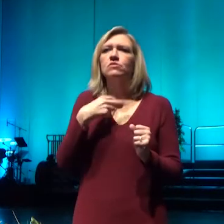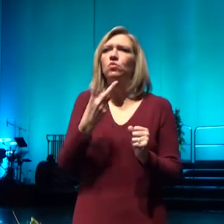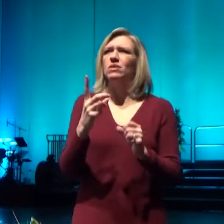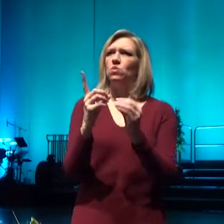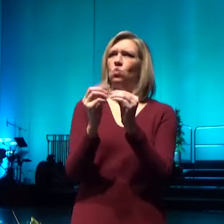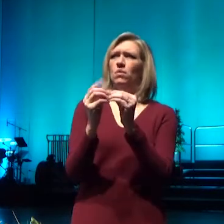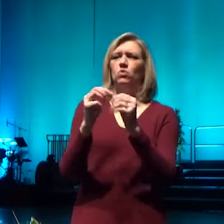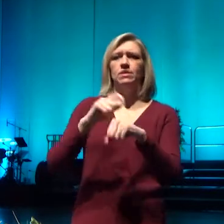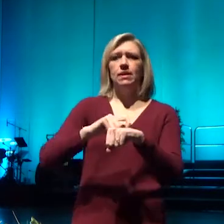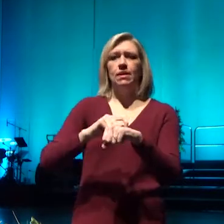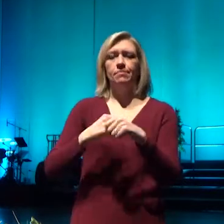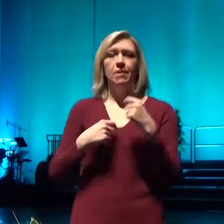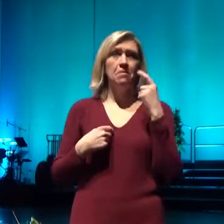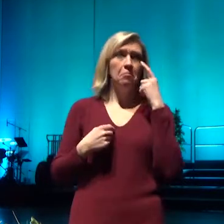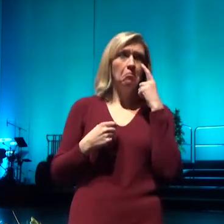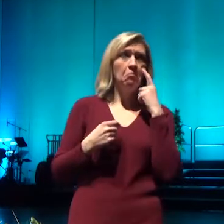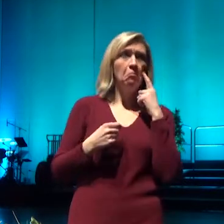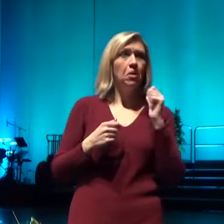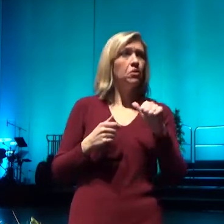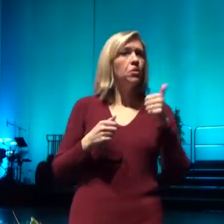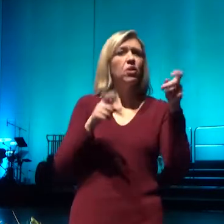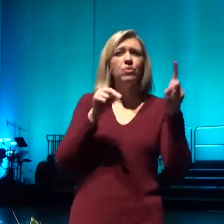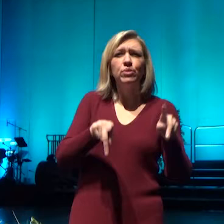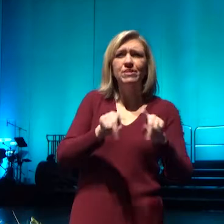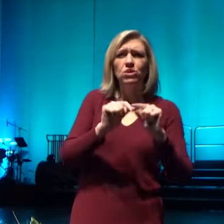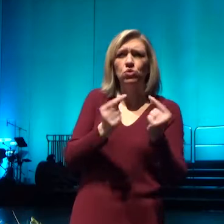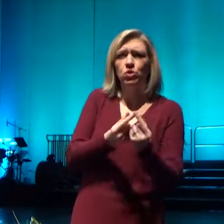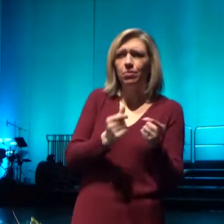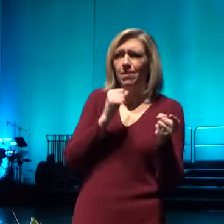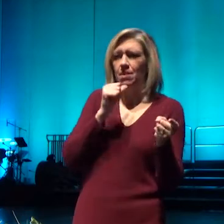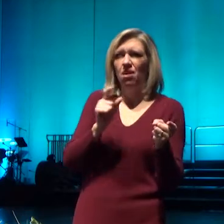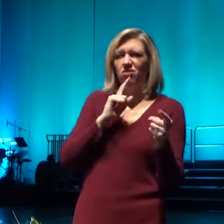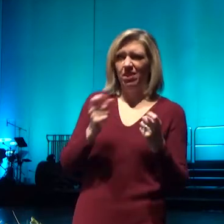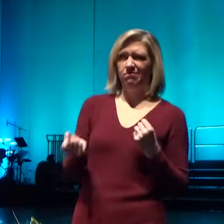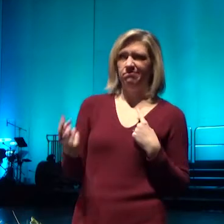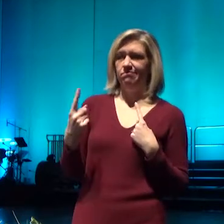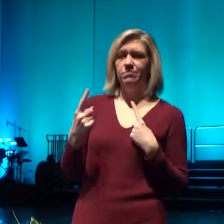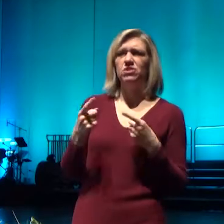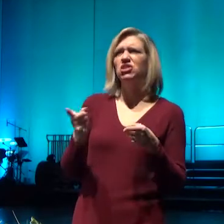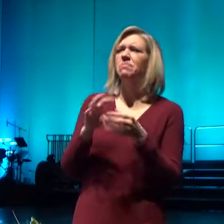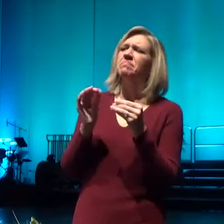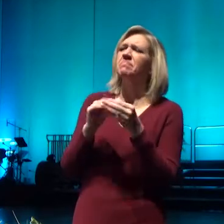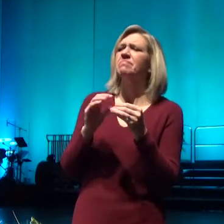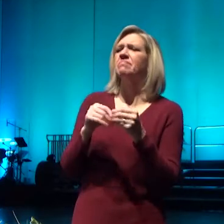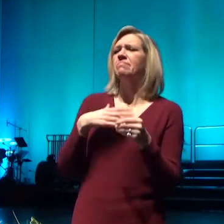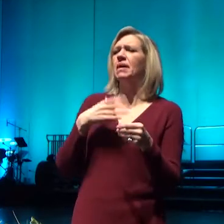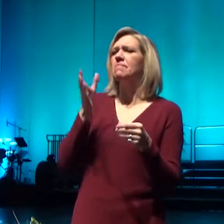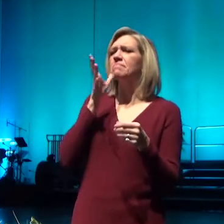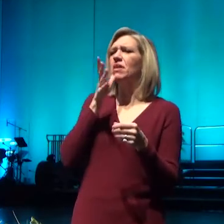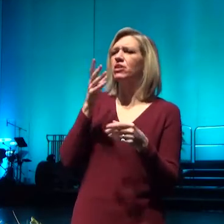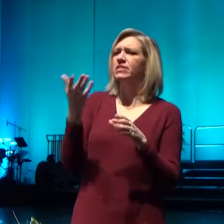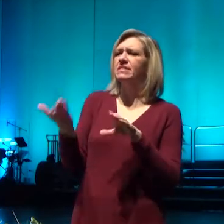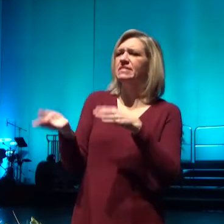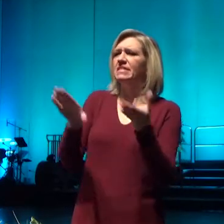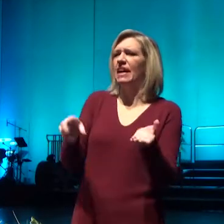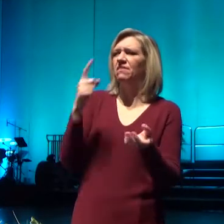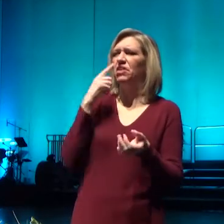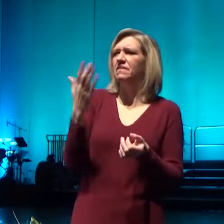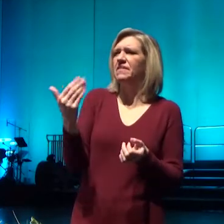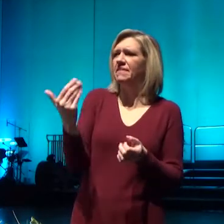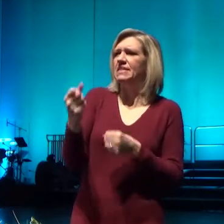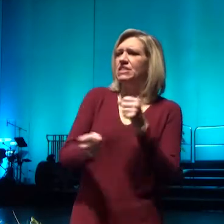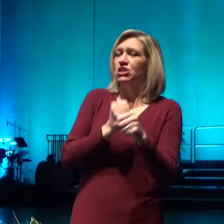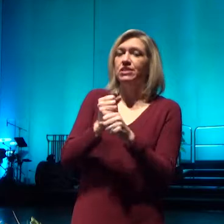tear got in my eye, and there was another person in the group that wasn't so compassionate, and she blurted out, my mother's been dead 15 years, and she still won't leave me